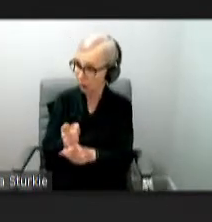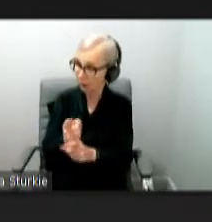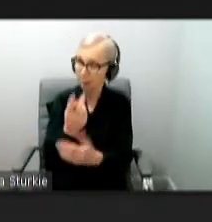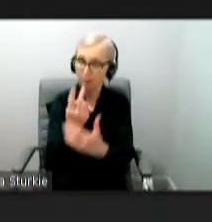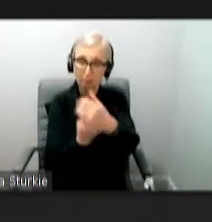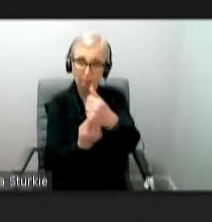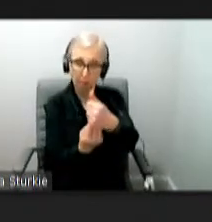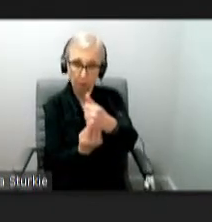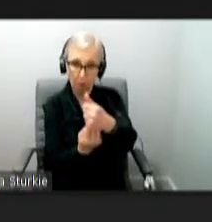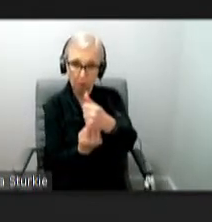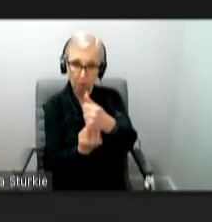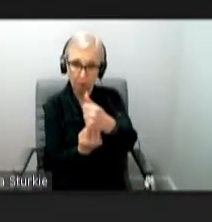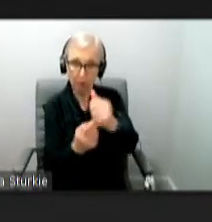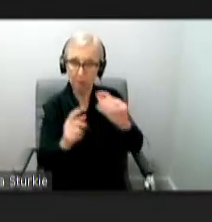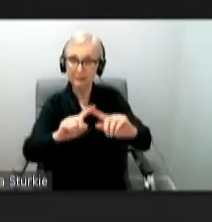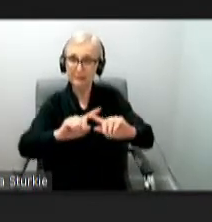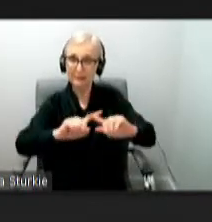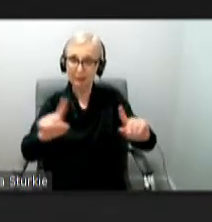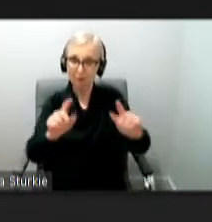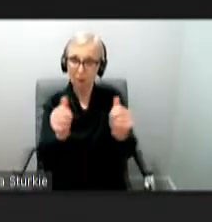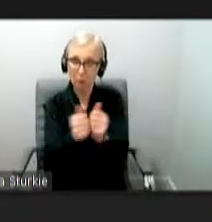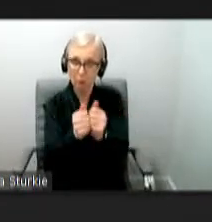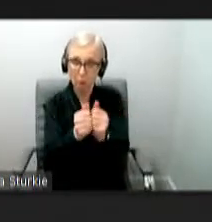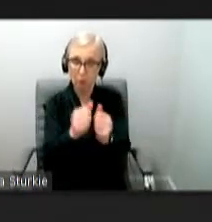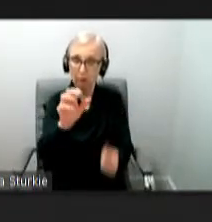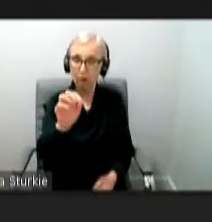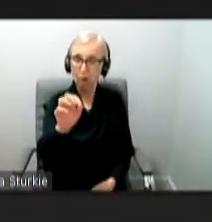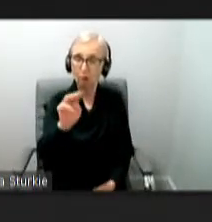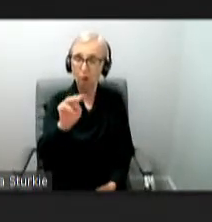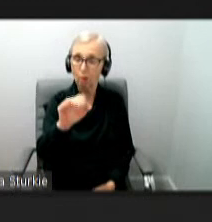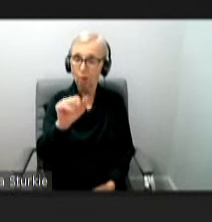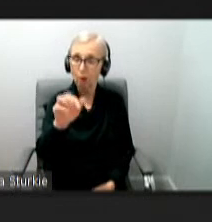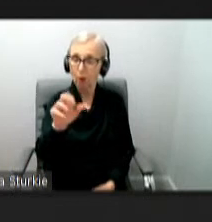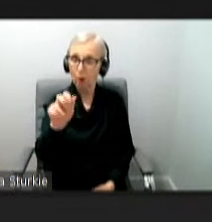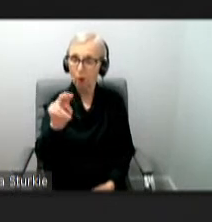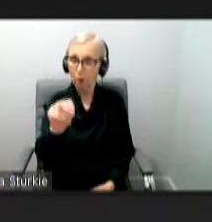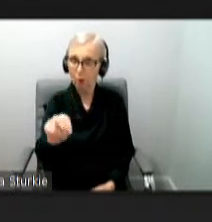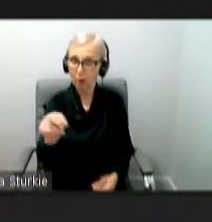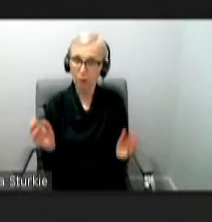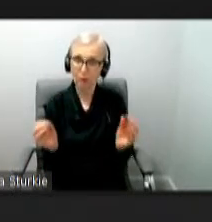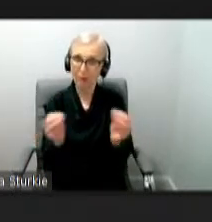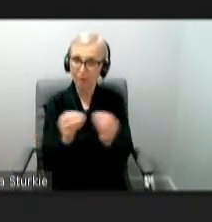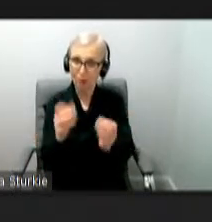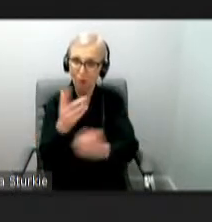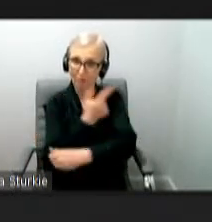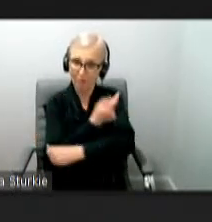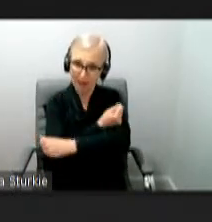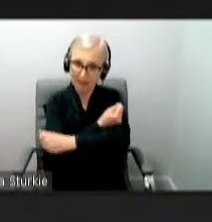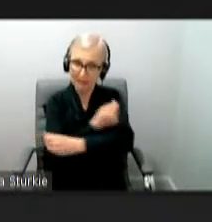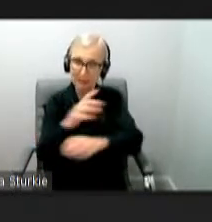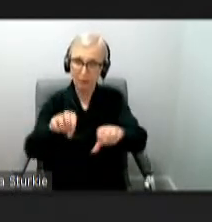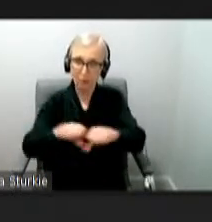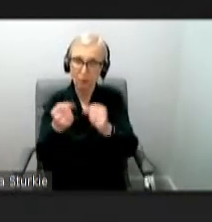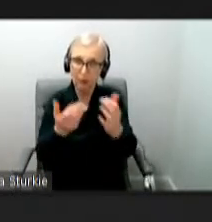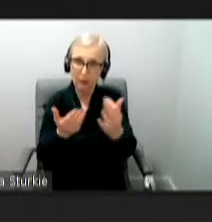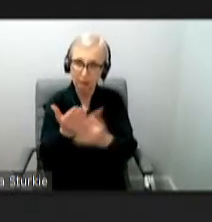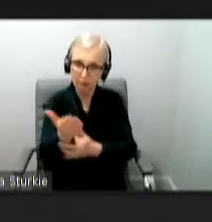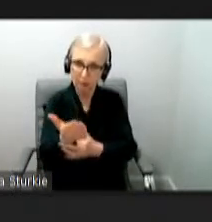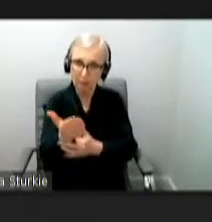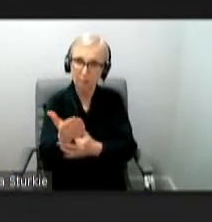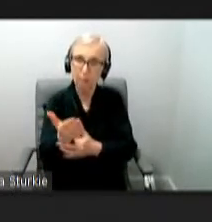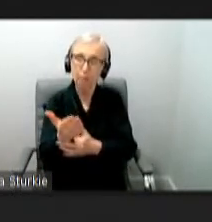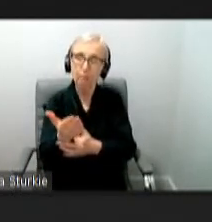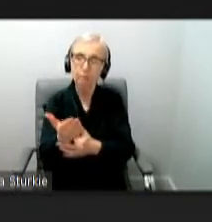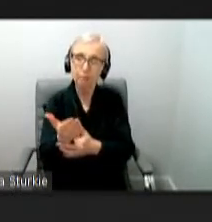both, there are some differences with Omicron that have resulted in greater vaccine breakthrough, but also that really high background rate of infections